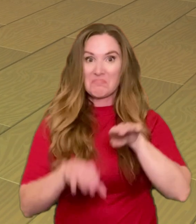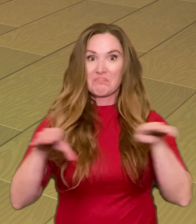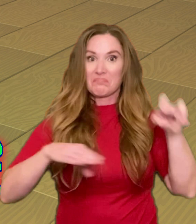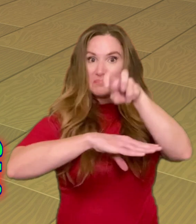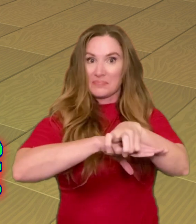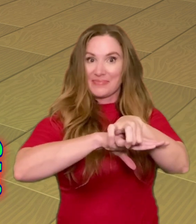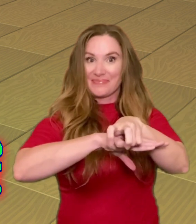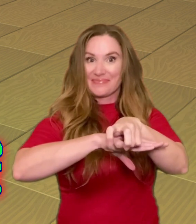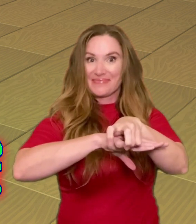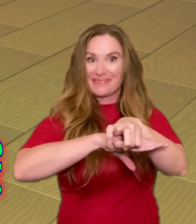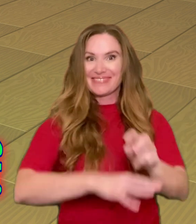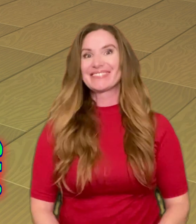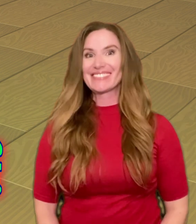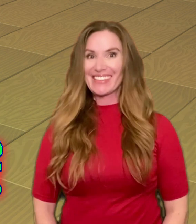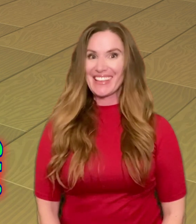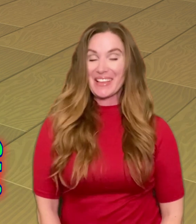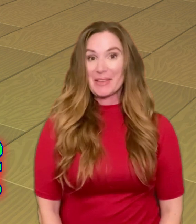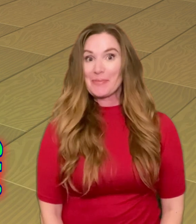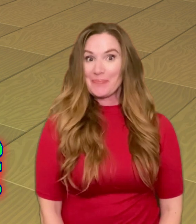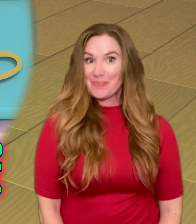Doll Sitting on a Shelf